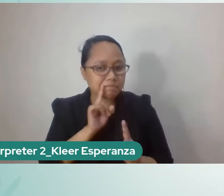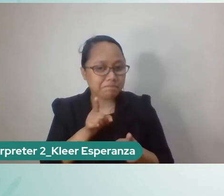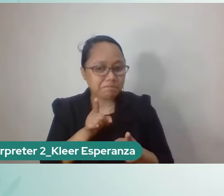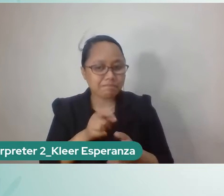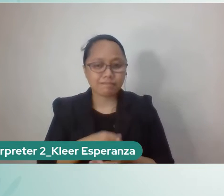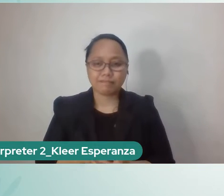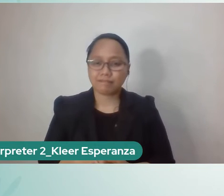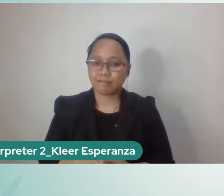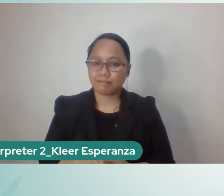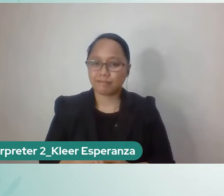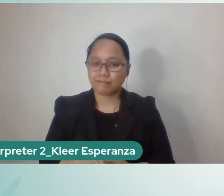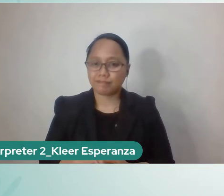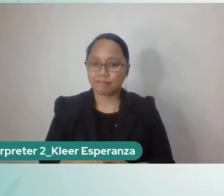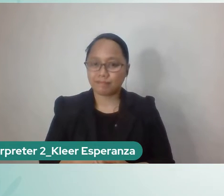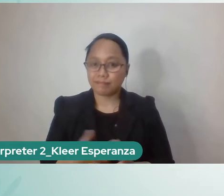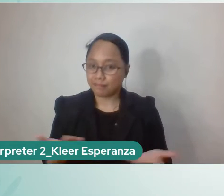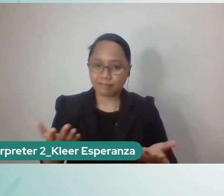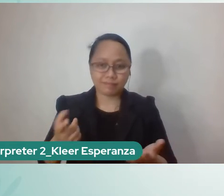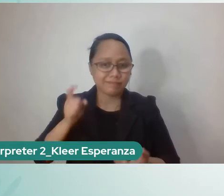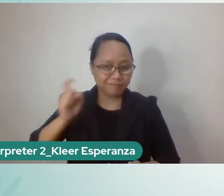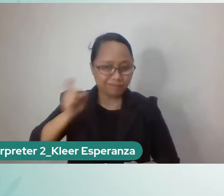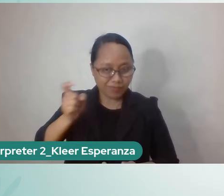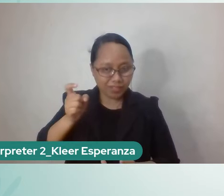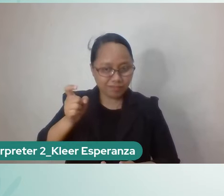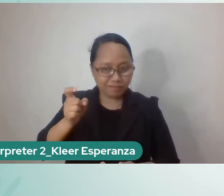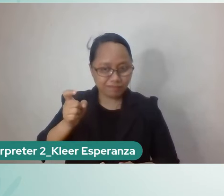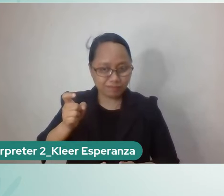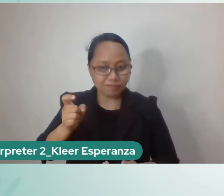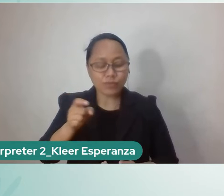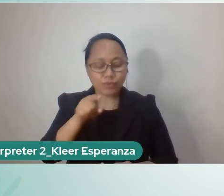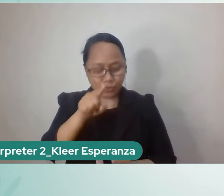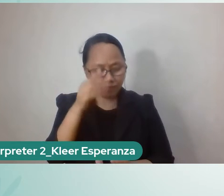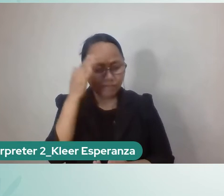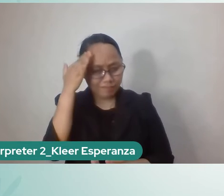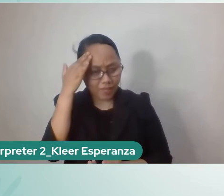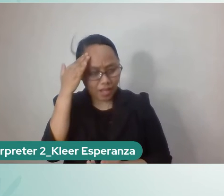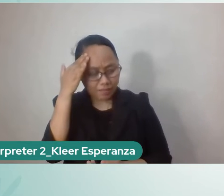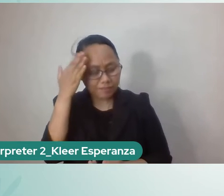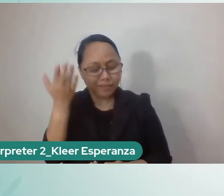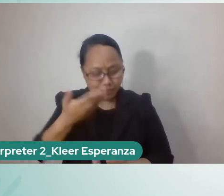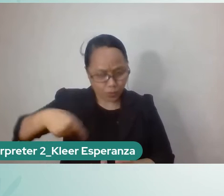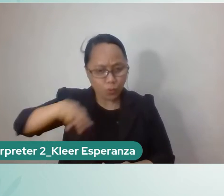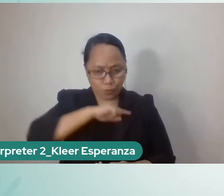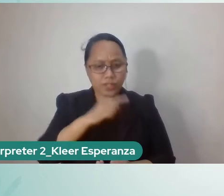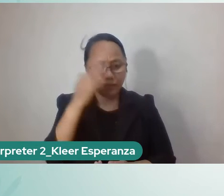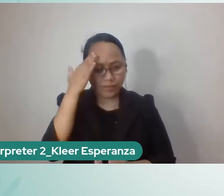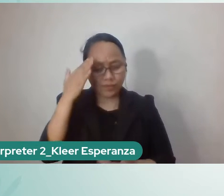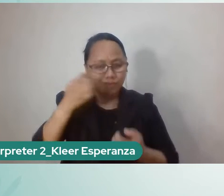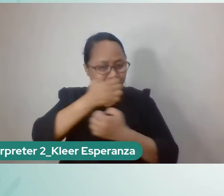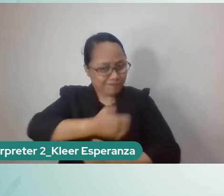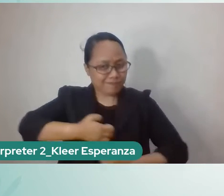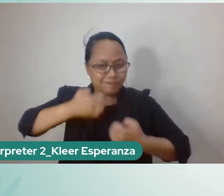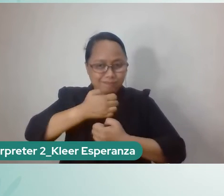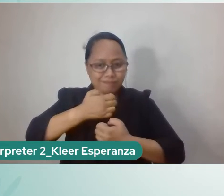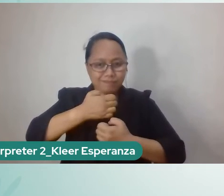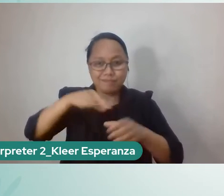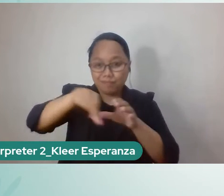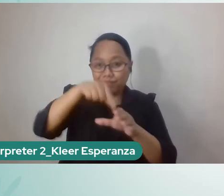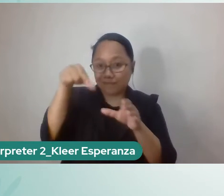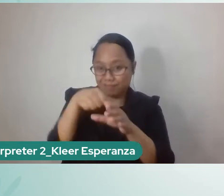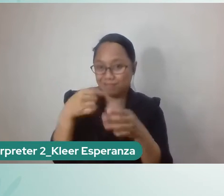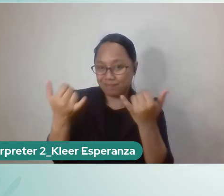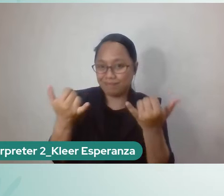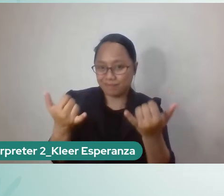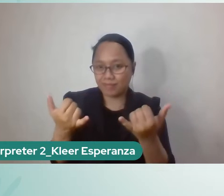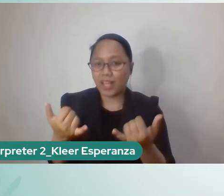So time really flies so fast, and we hope that you're enjoying the fun quiz this afternoon. If you're having fun, type 1